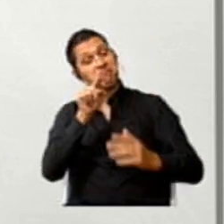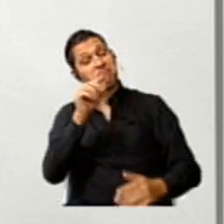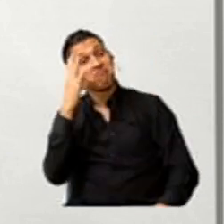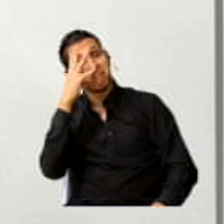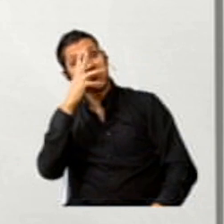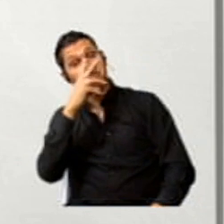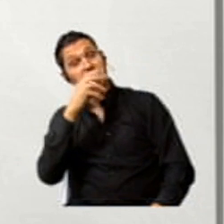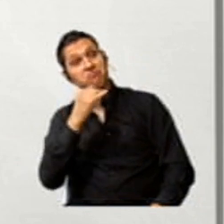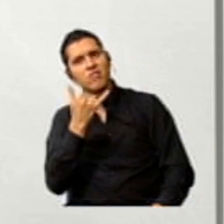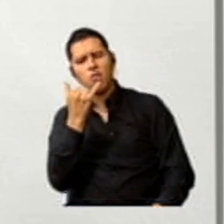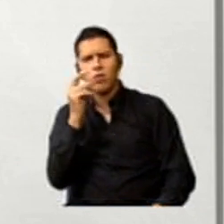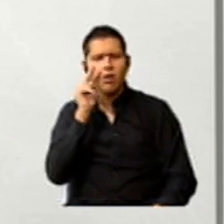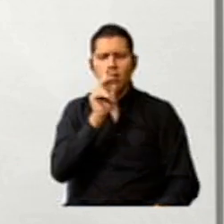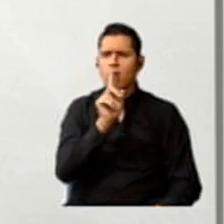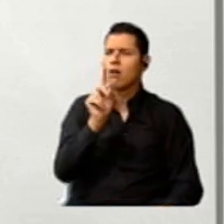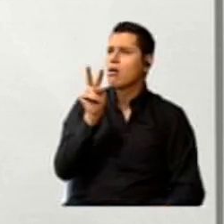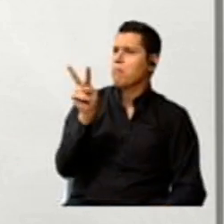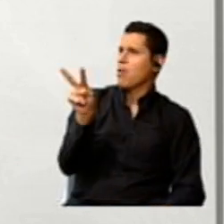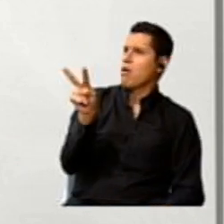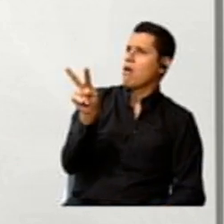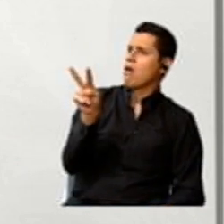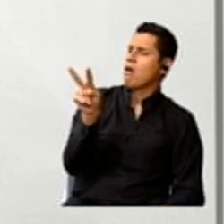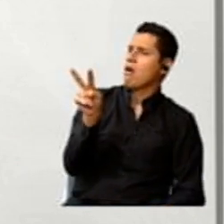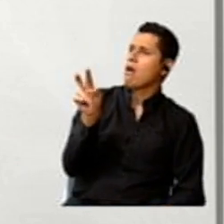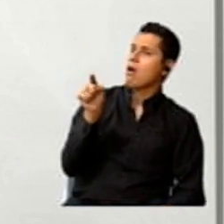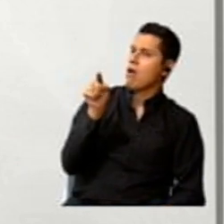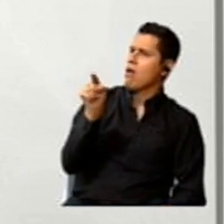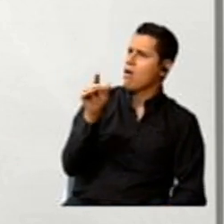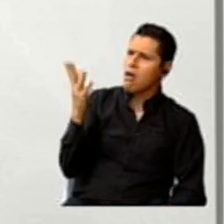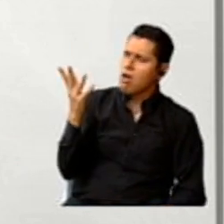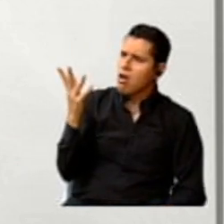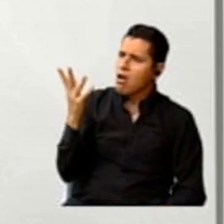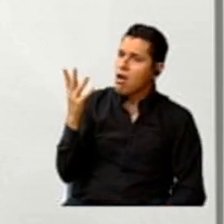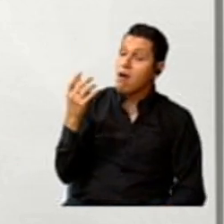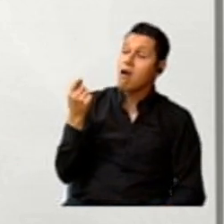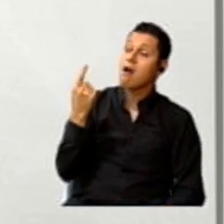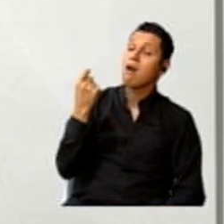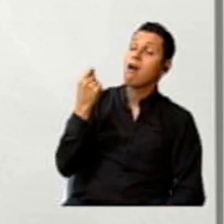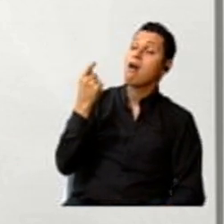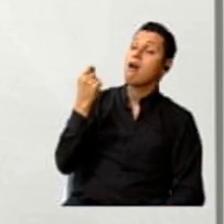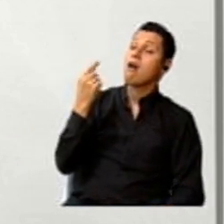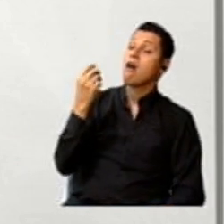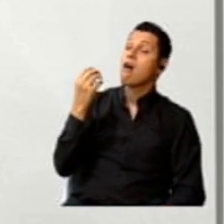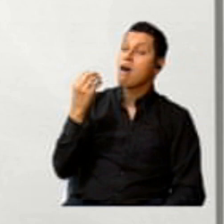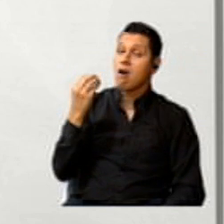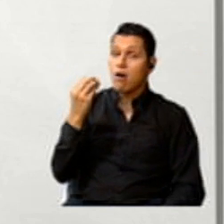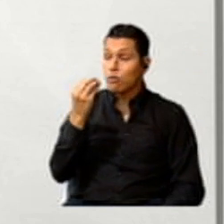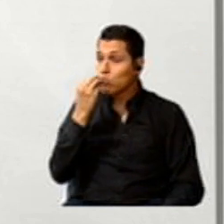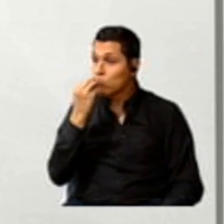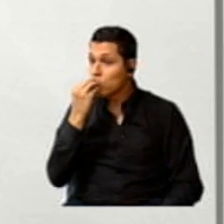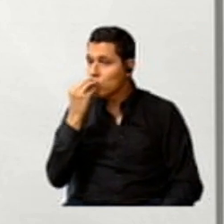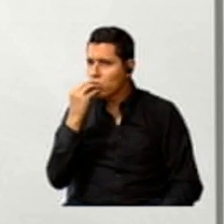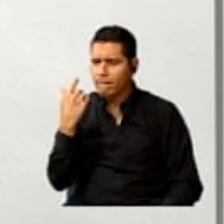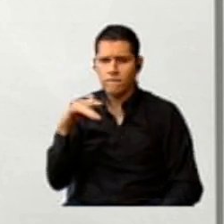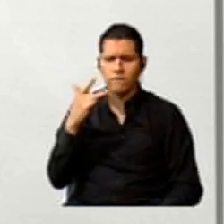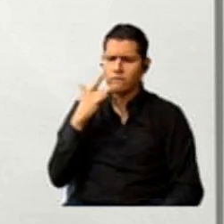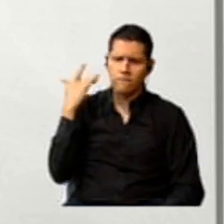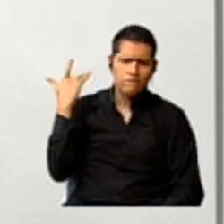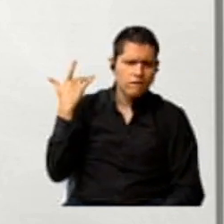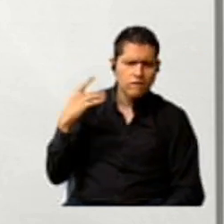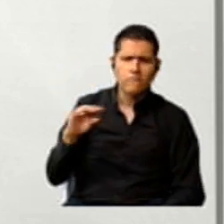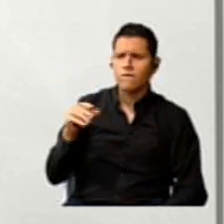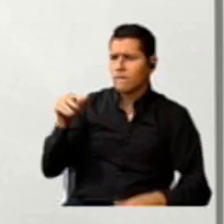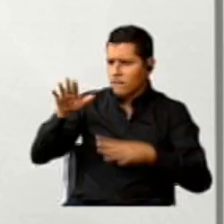very good. And now look, Waldo, this is the grocery store. Mmm, yummy,